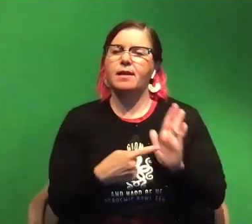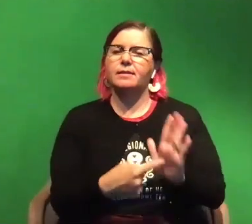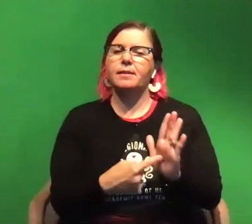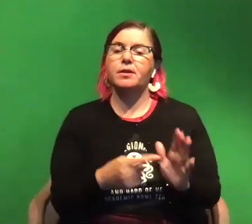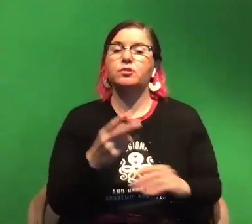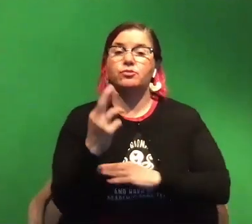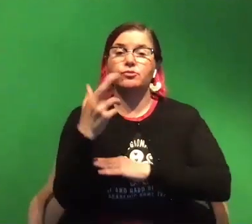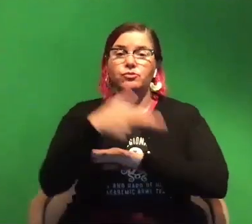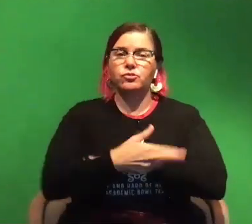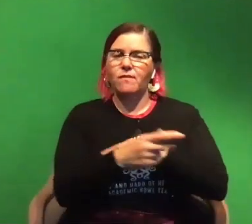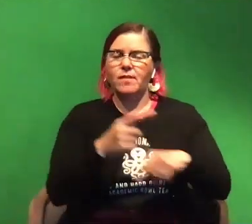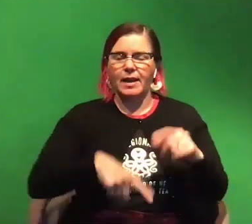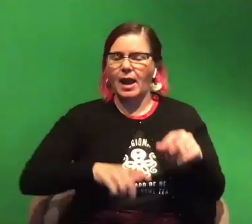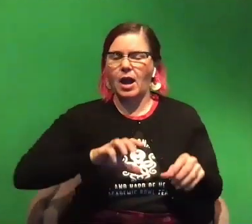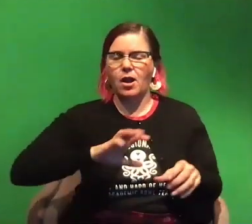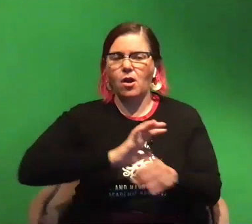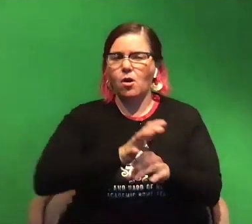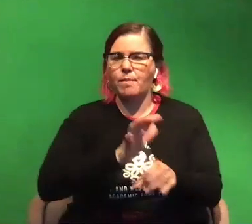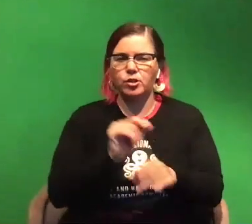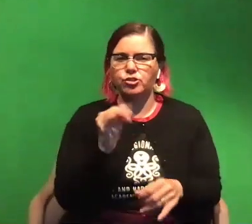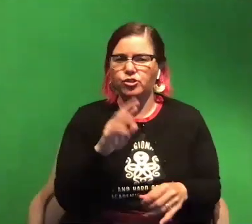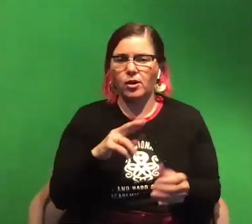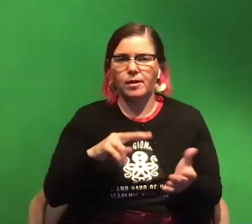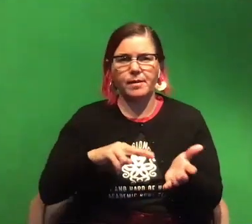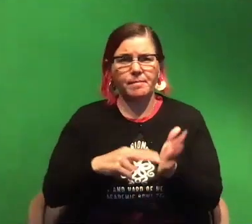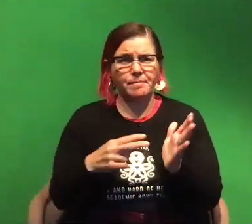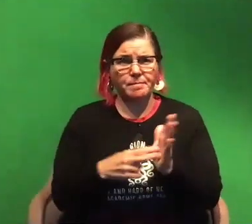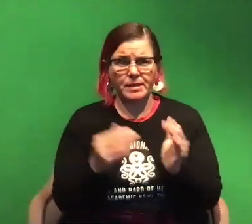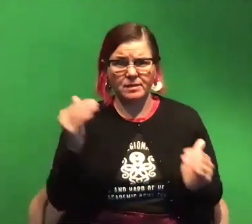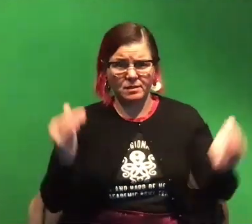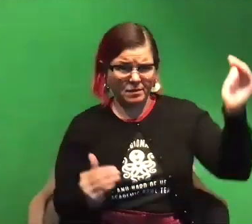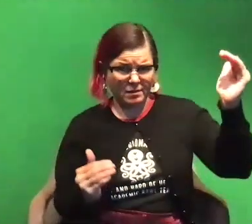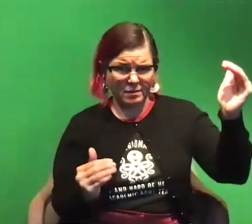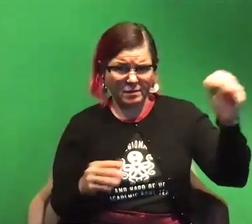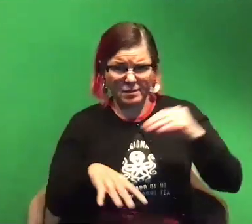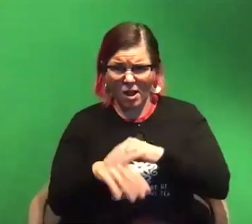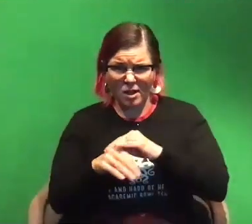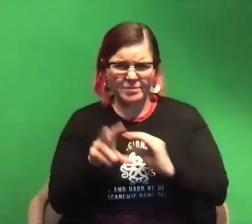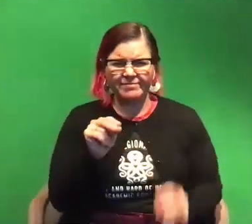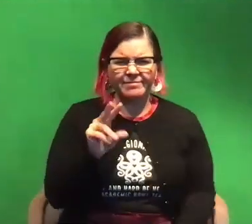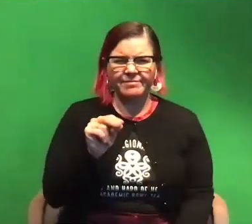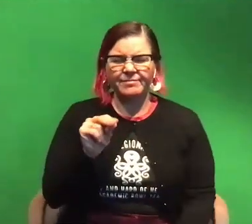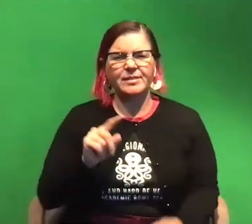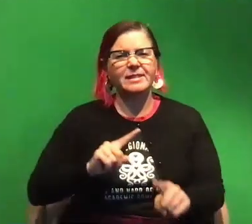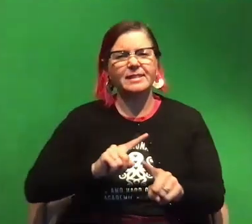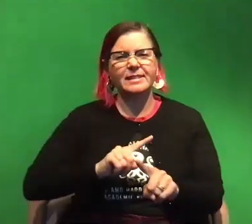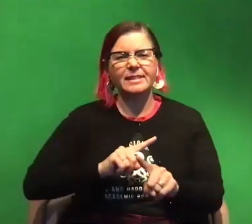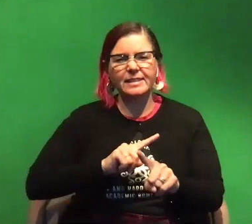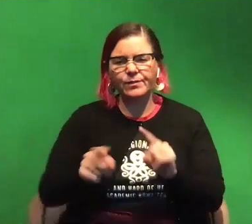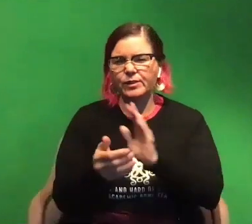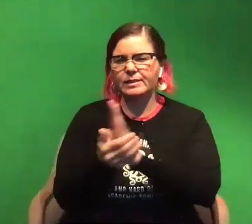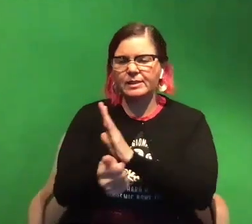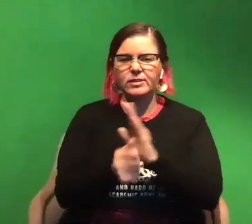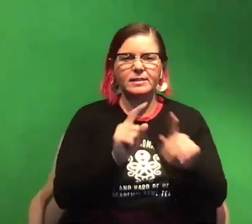dolphin can't unscrew a jar, but that doesn't mean that a dolphin is any less intelligent than an octopus. They're just differently gifted.